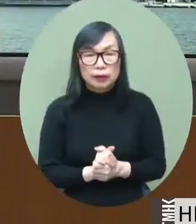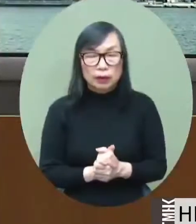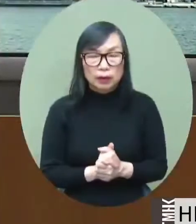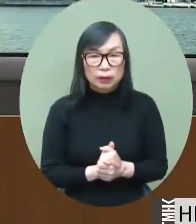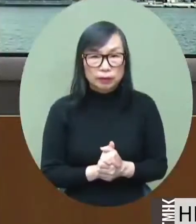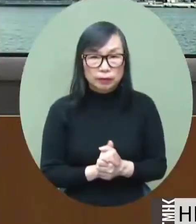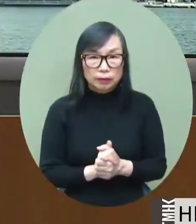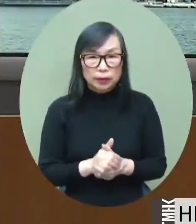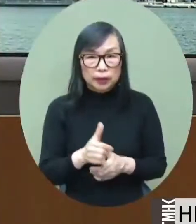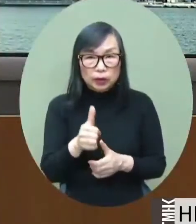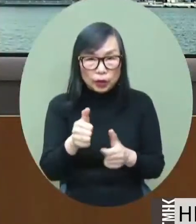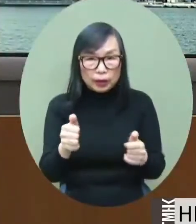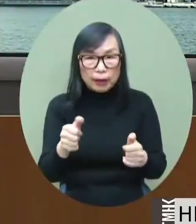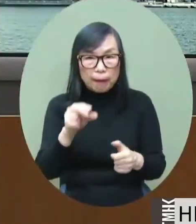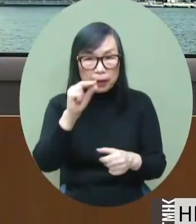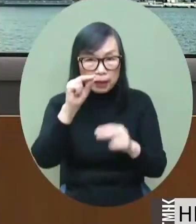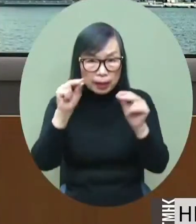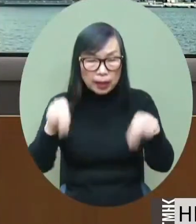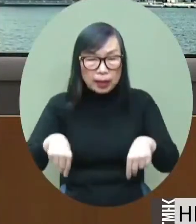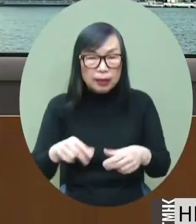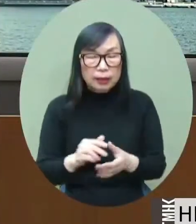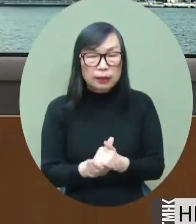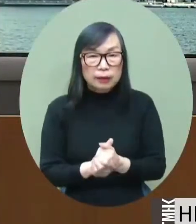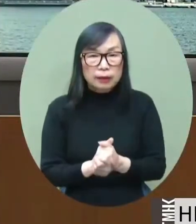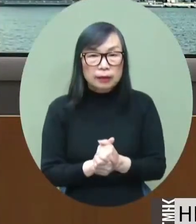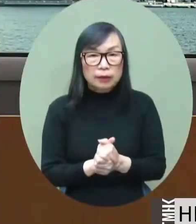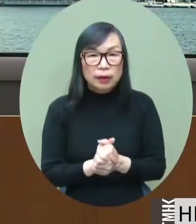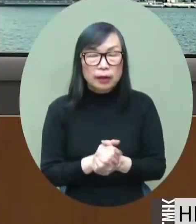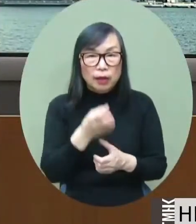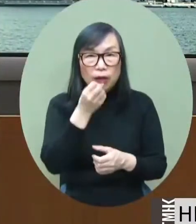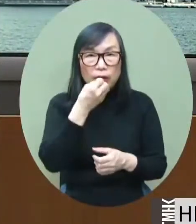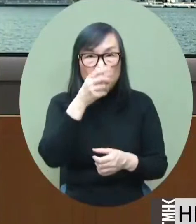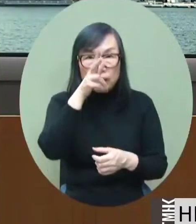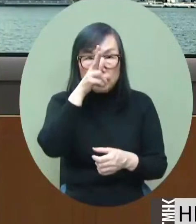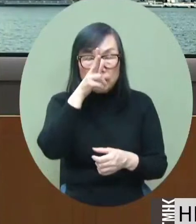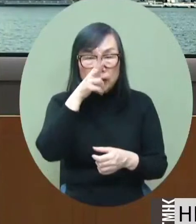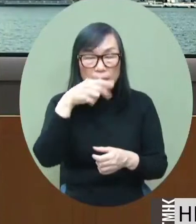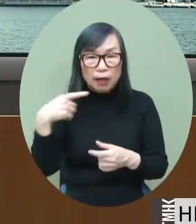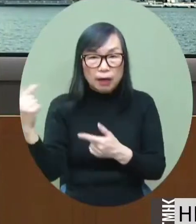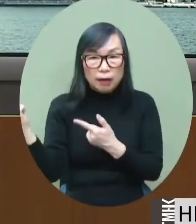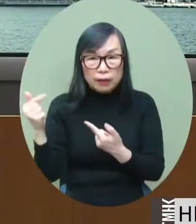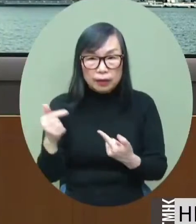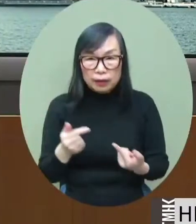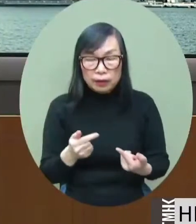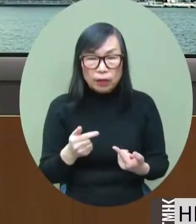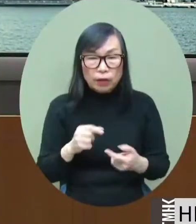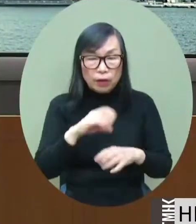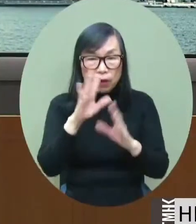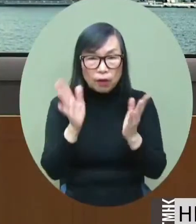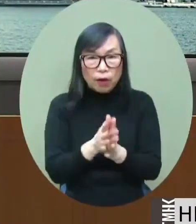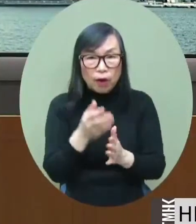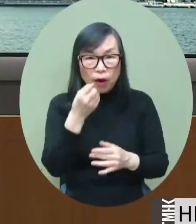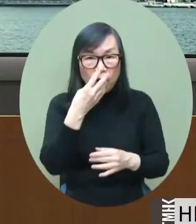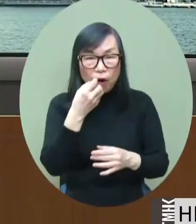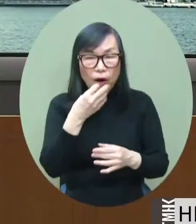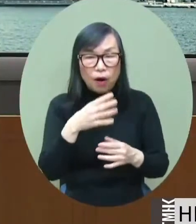public to do PCR tests as well? Thank you very much for your question. The SL government has been